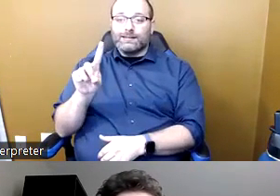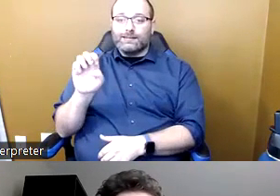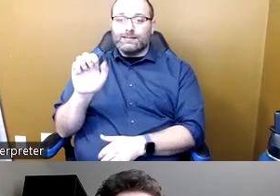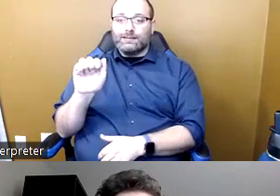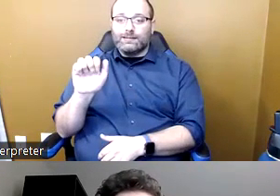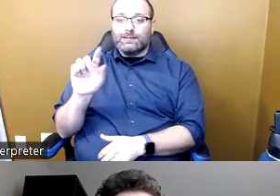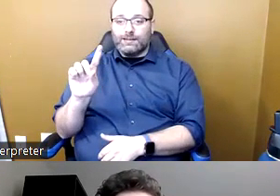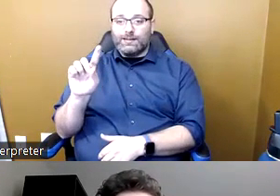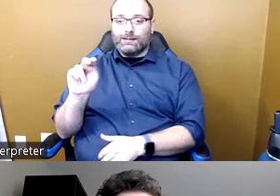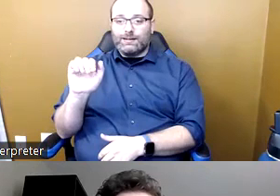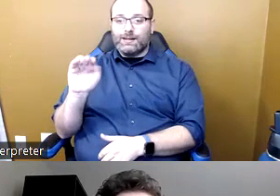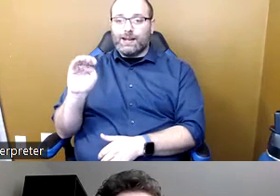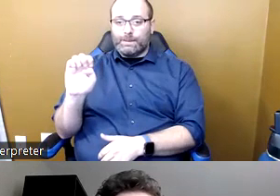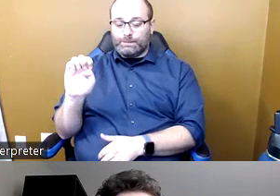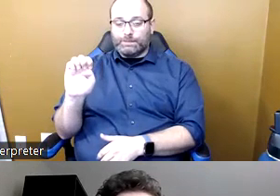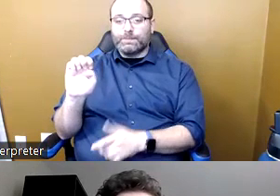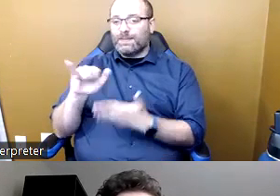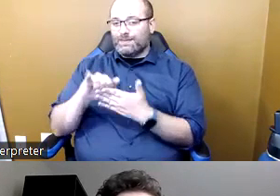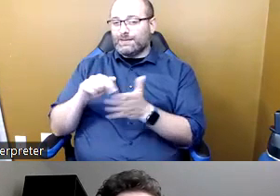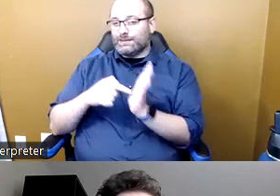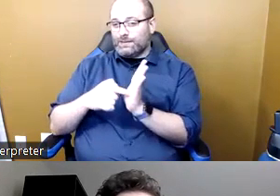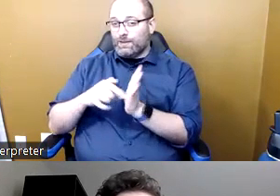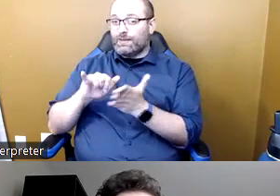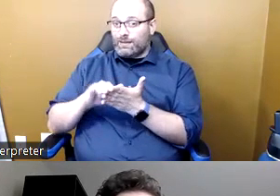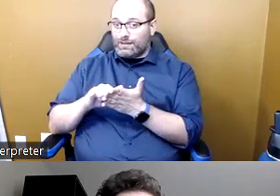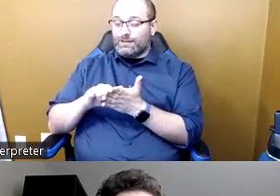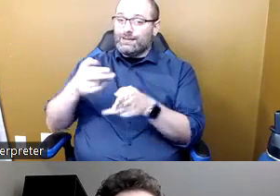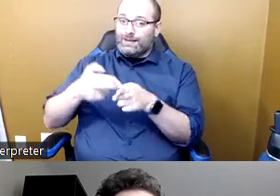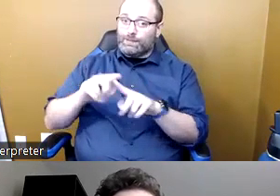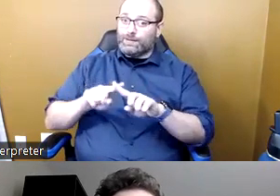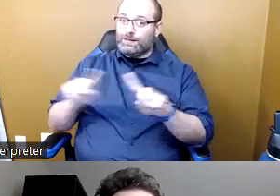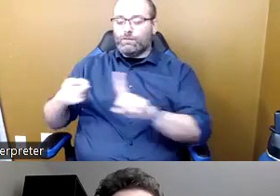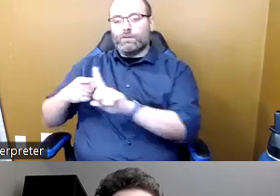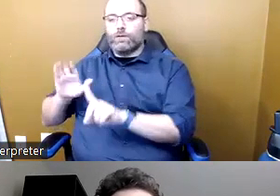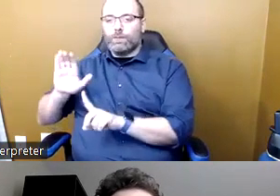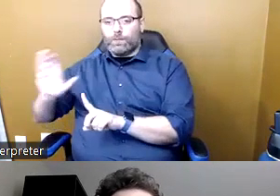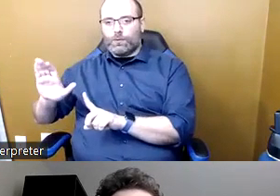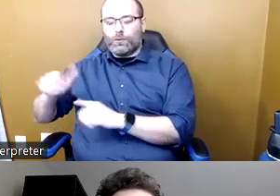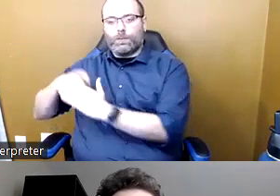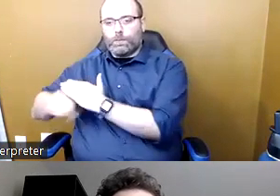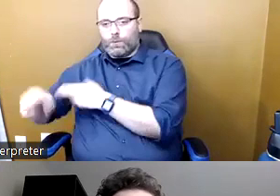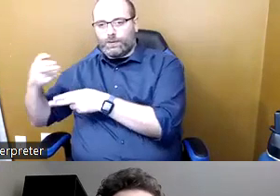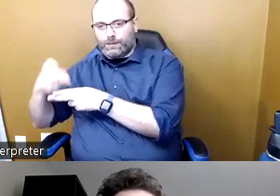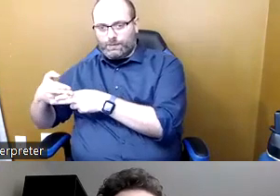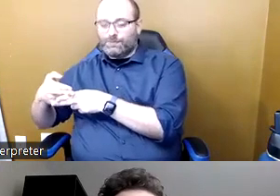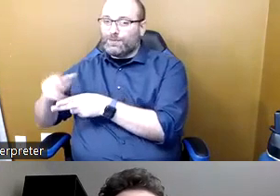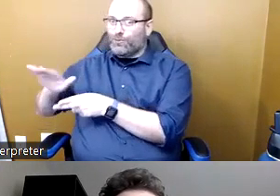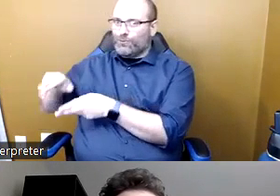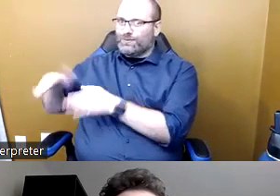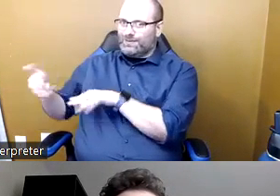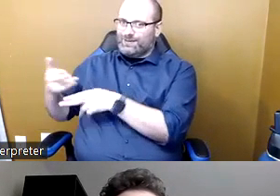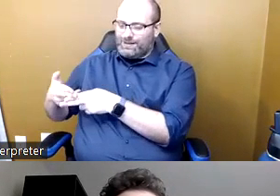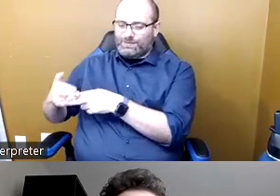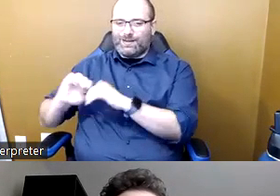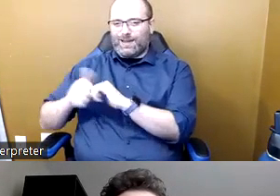example of if someone has a name that is different from their birth name or dead name, depending on